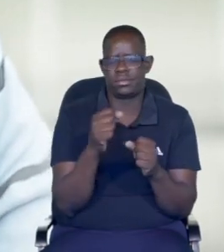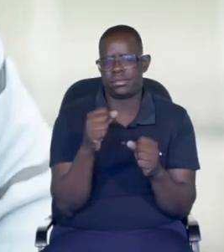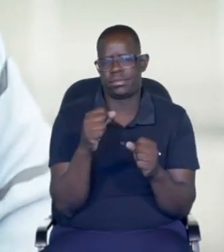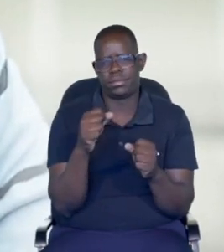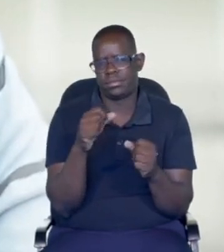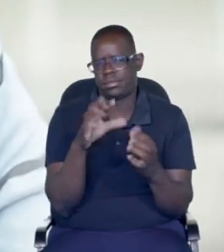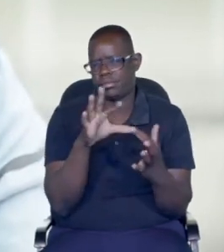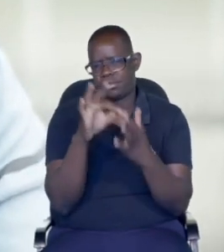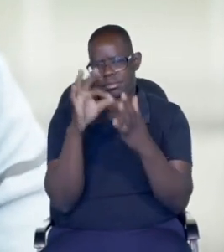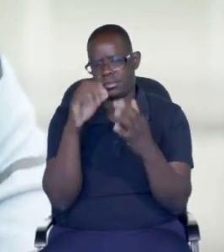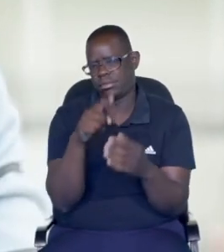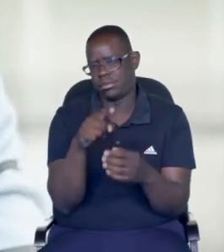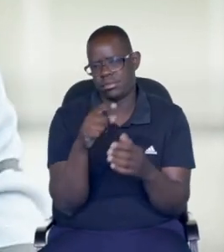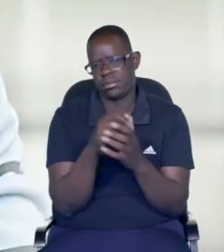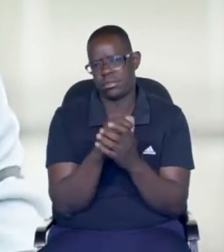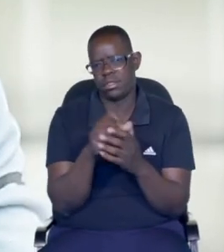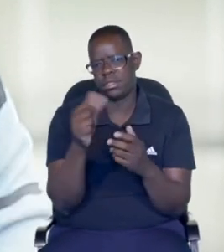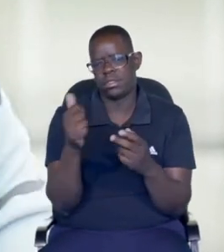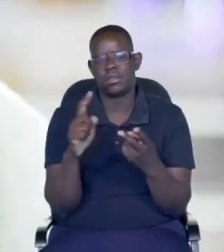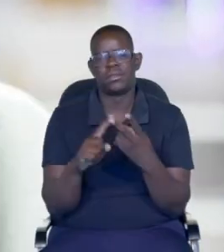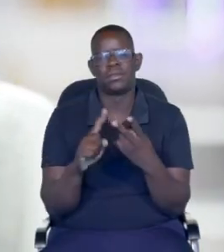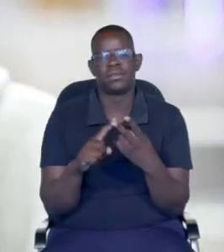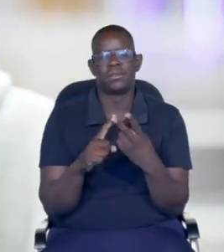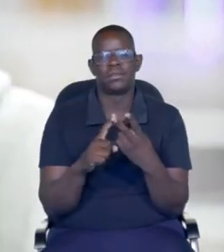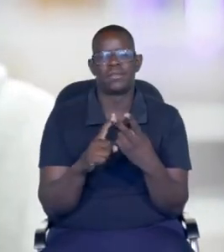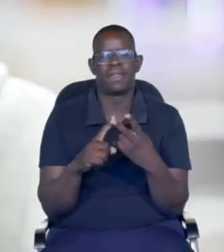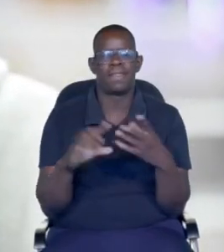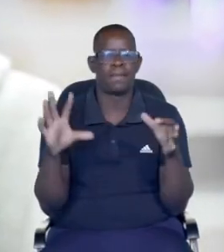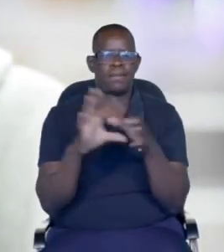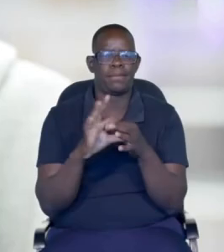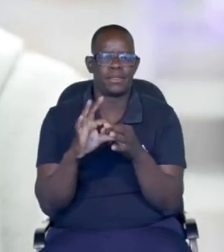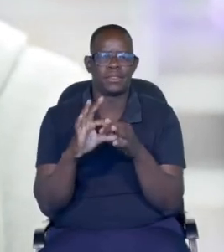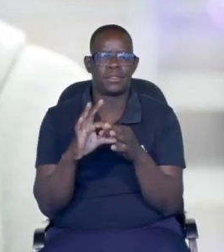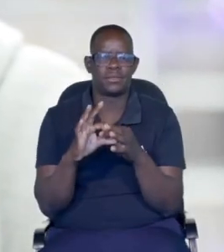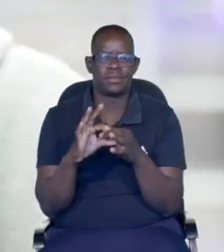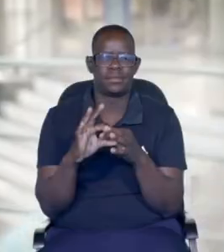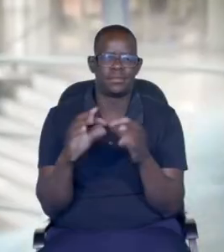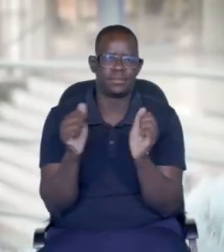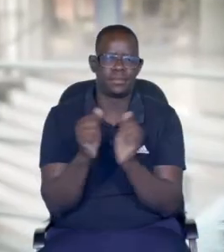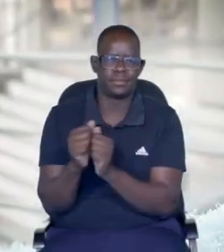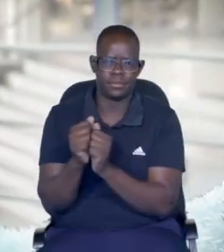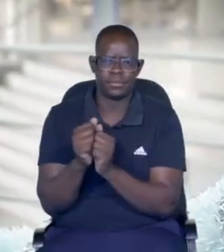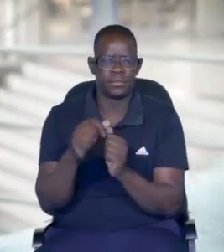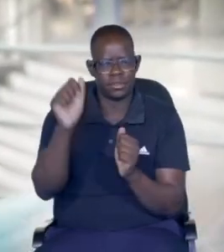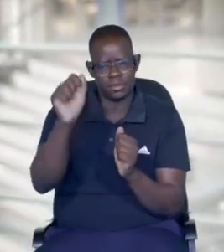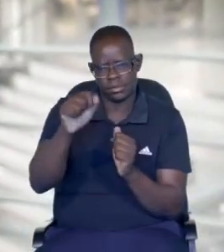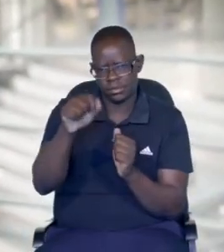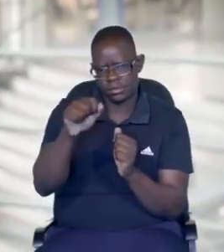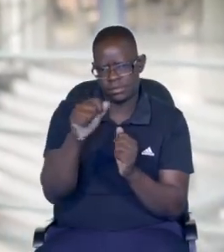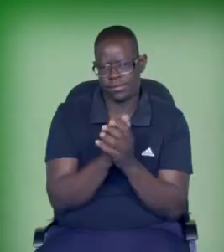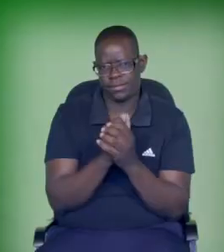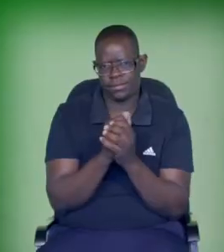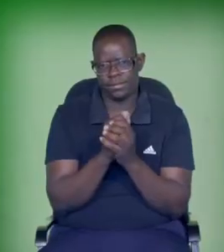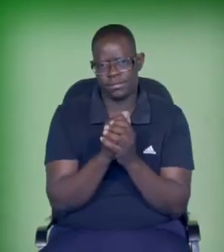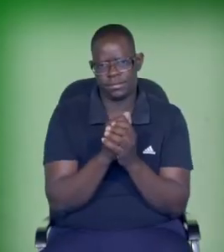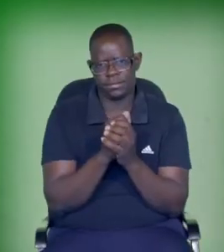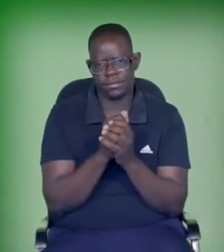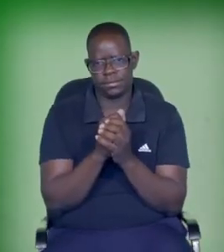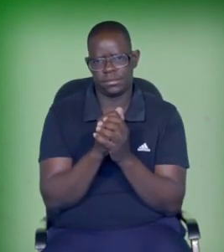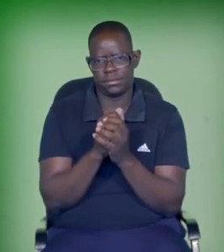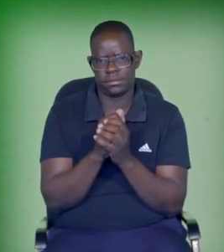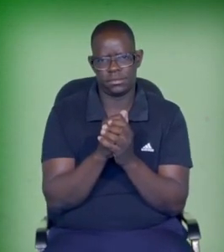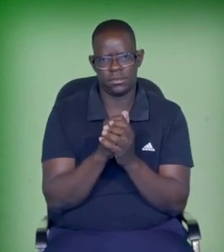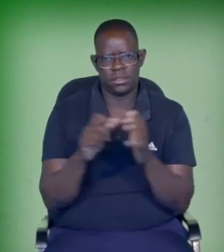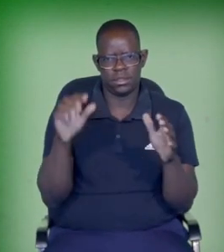business. Seriously. What other forms are there? There is partnership, eh, Patience? Yes, that's right.